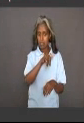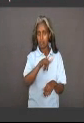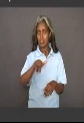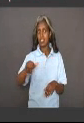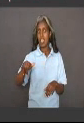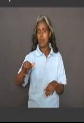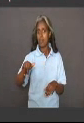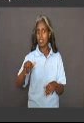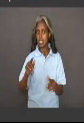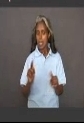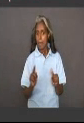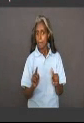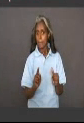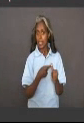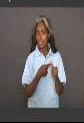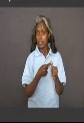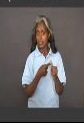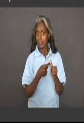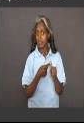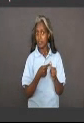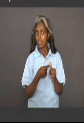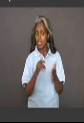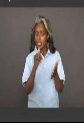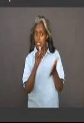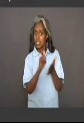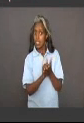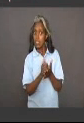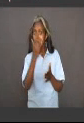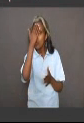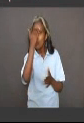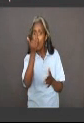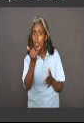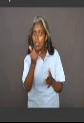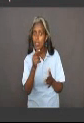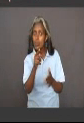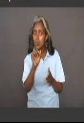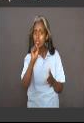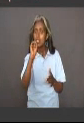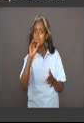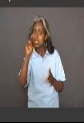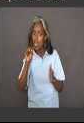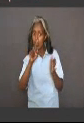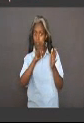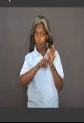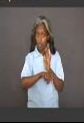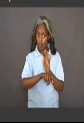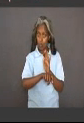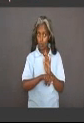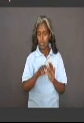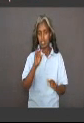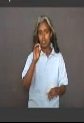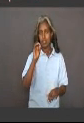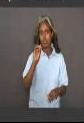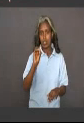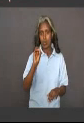same as its beginning. That is why in your sine values,